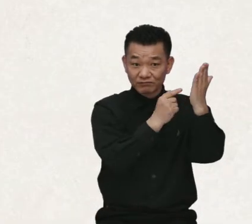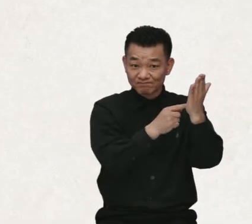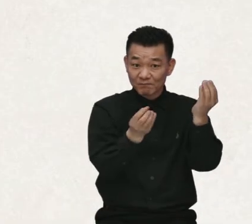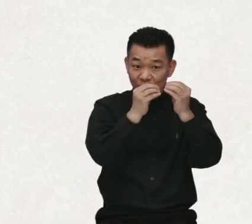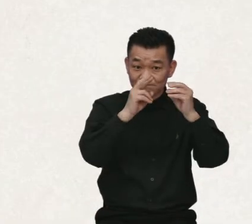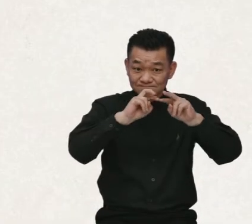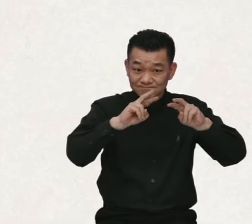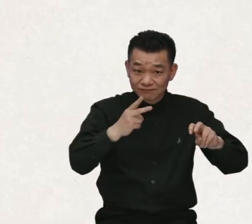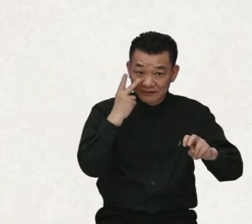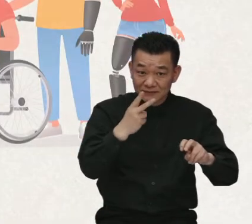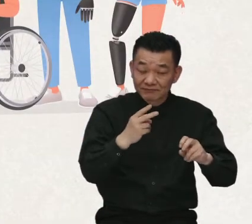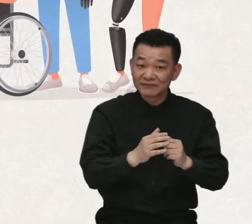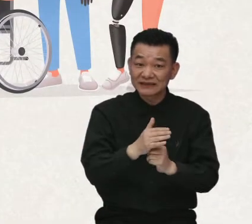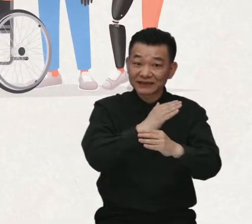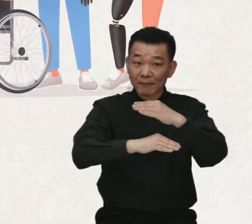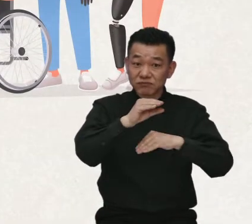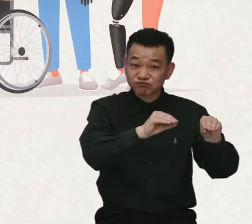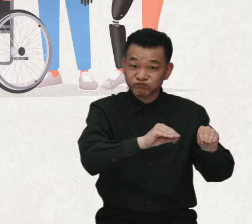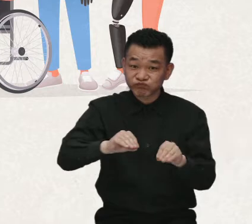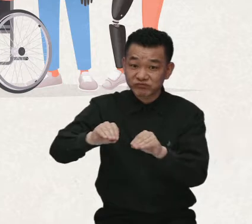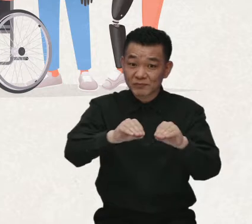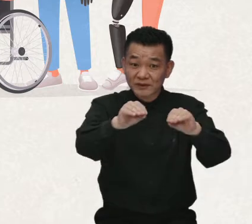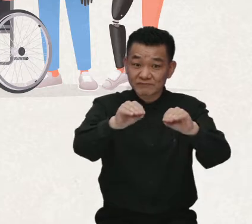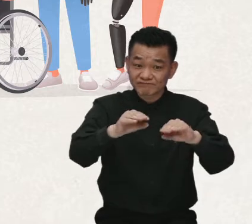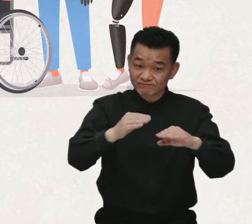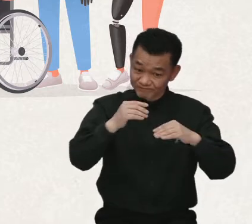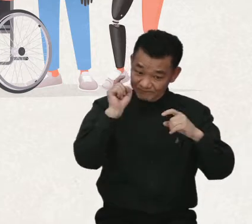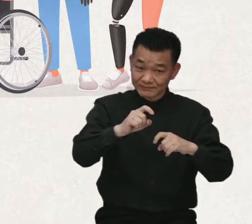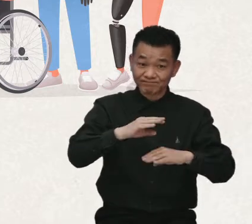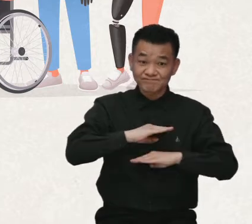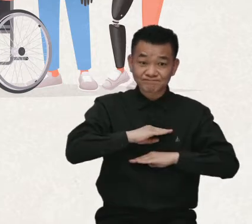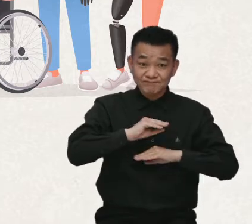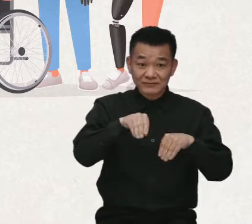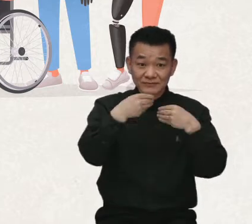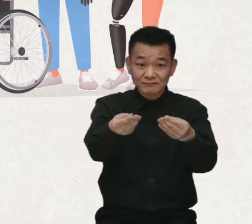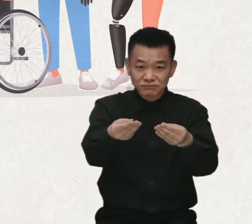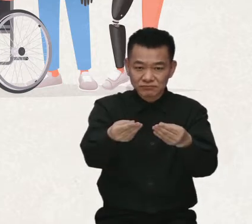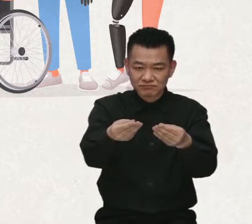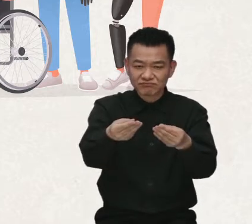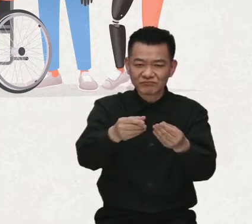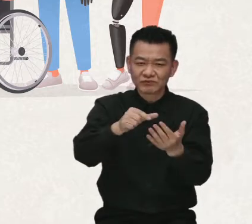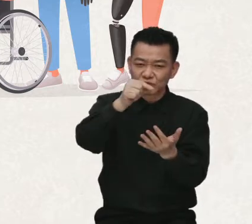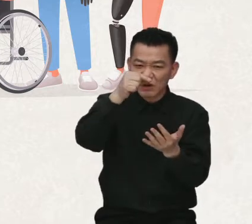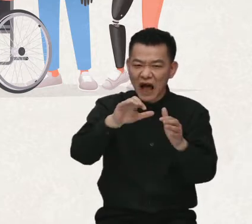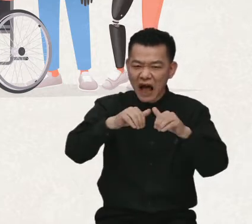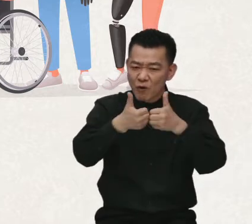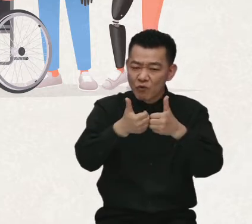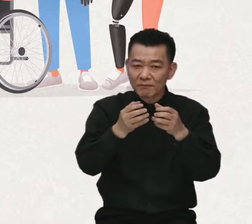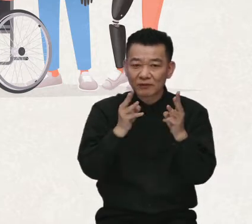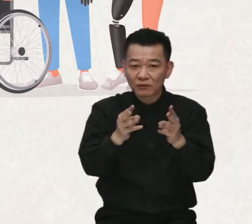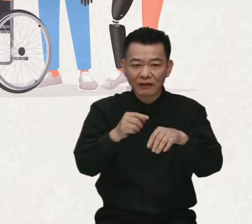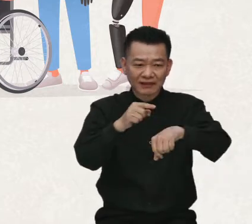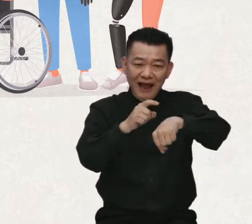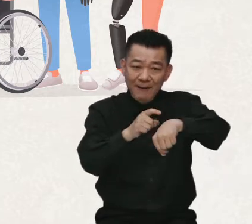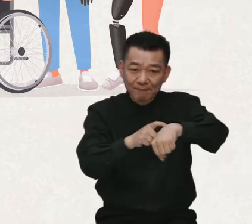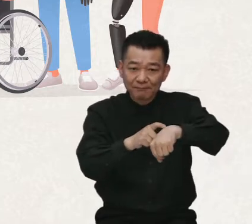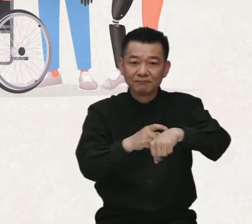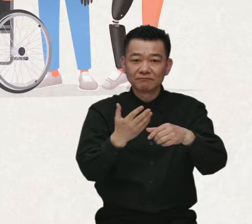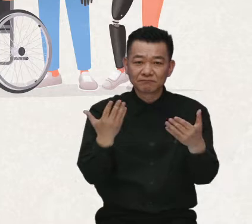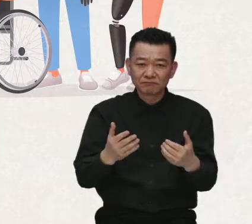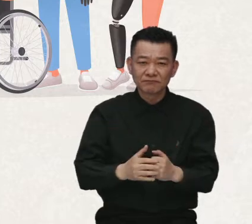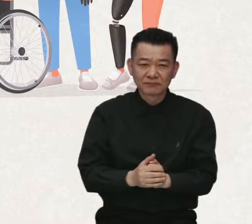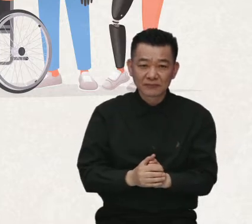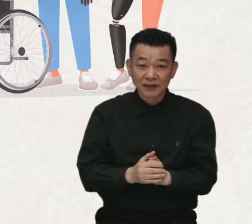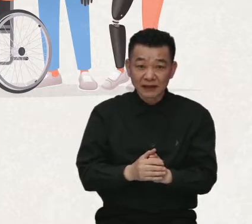If we look at the article, facilitating the personal mobility of persons with disabilities in the manner and at the time of their